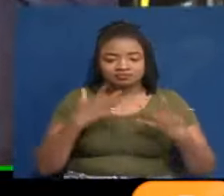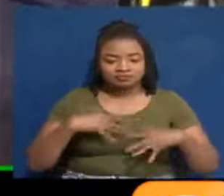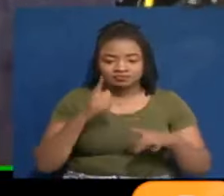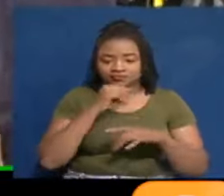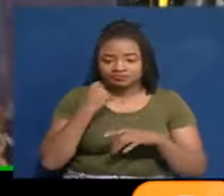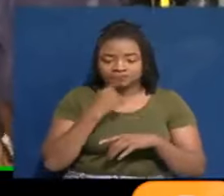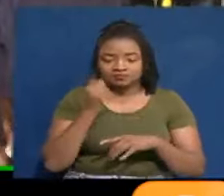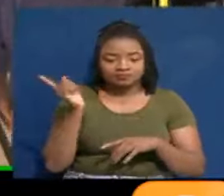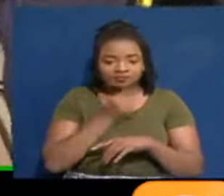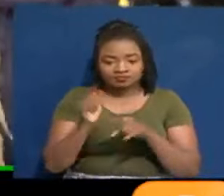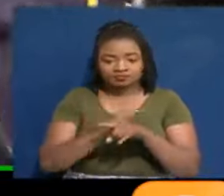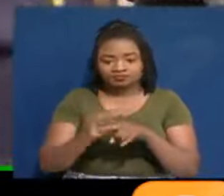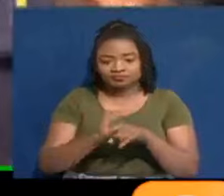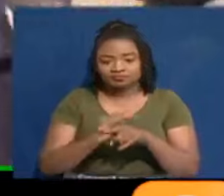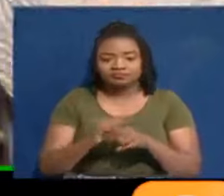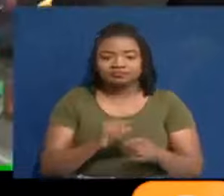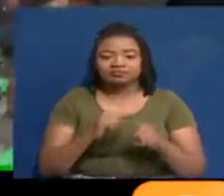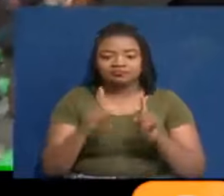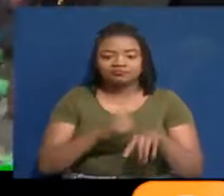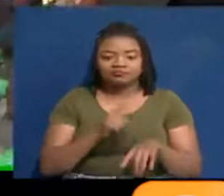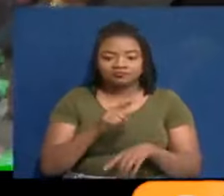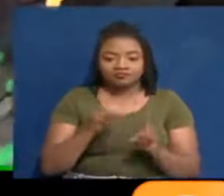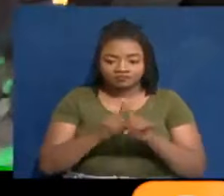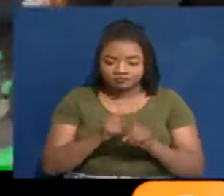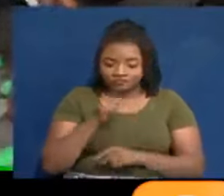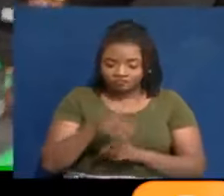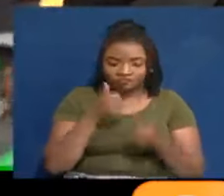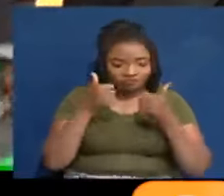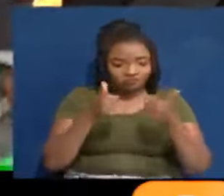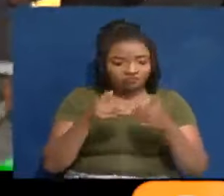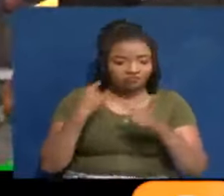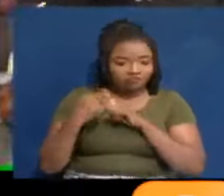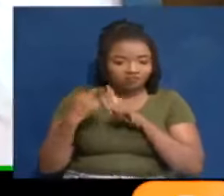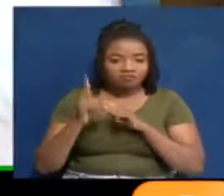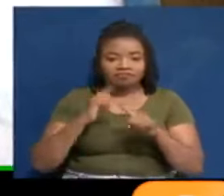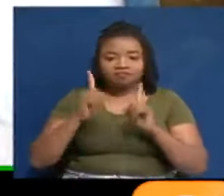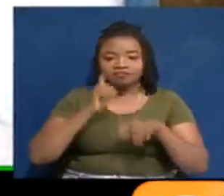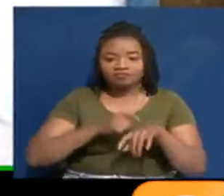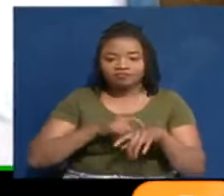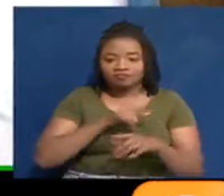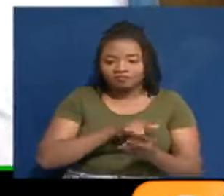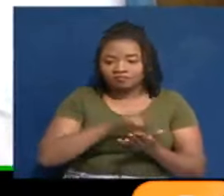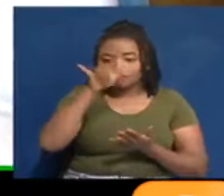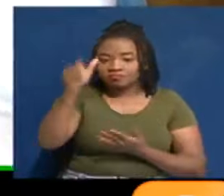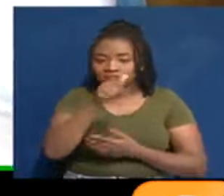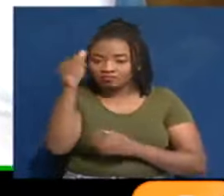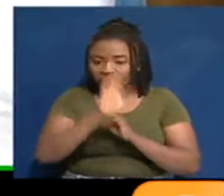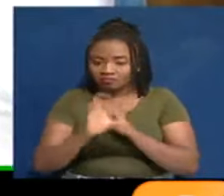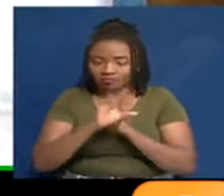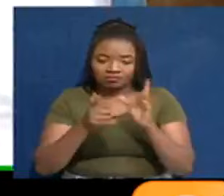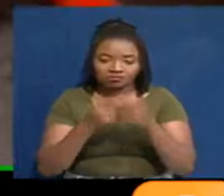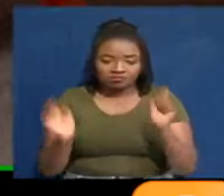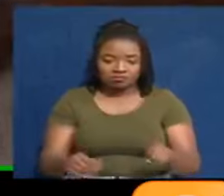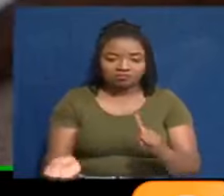here. And when they go, and this has been a very good experience, when they go overseas, they're able to gain skills of